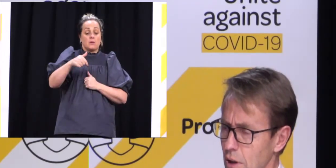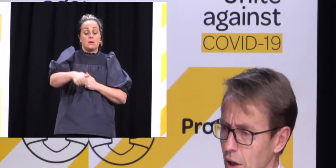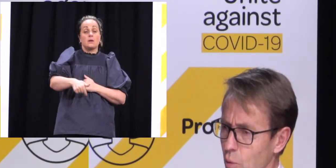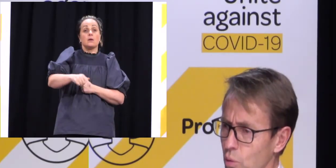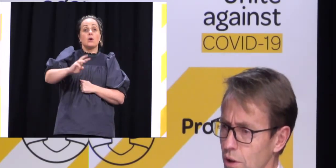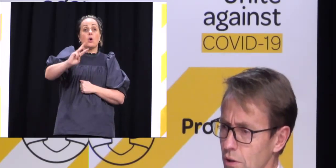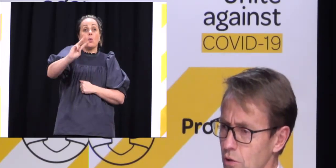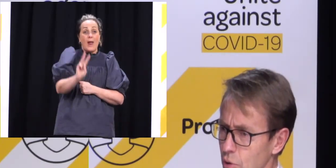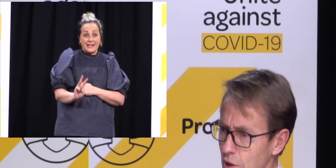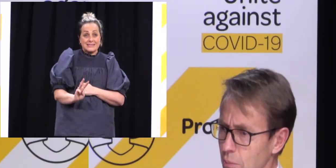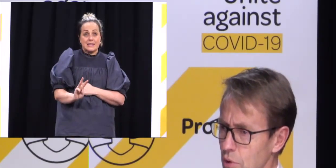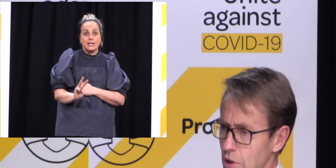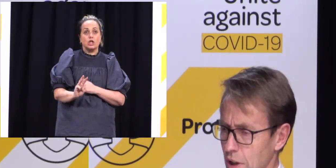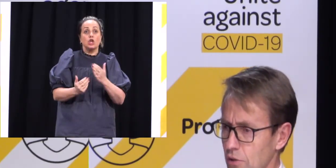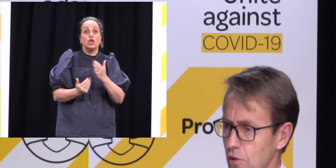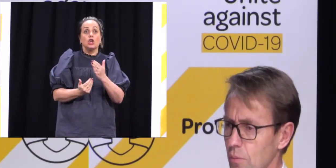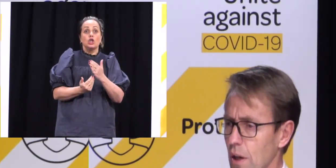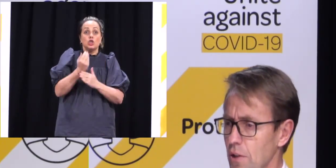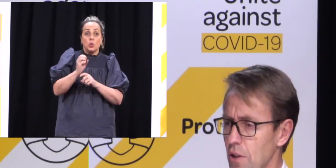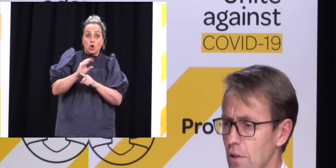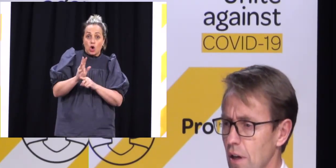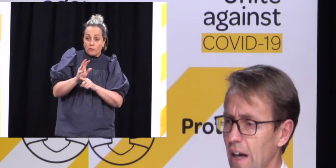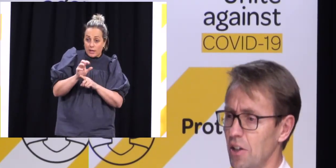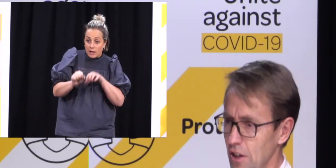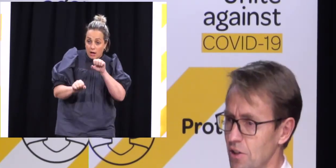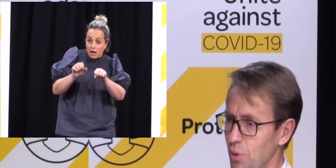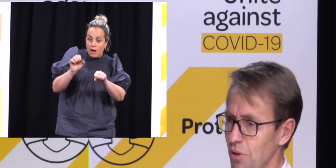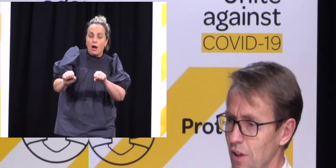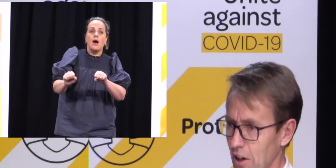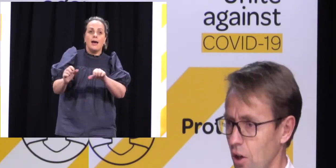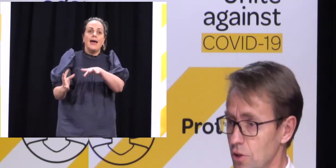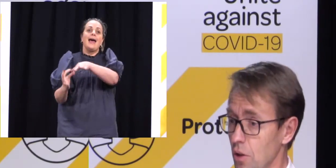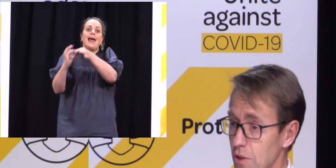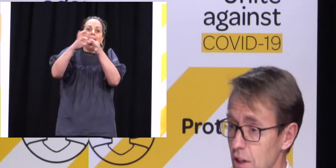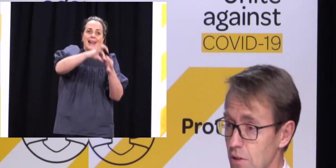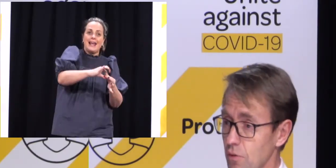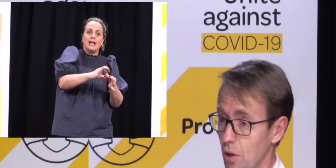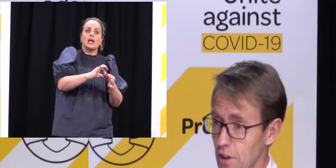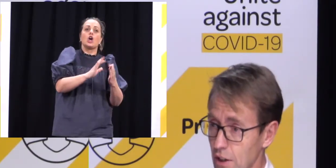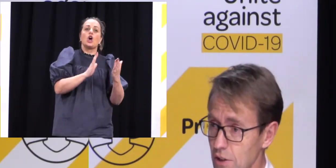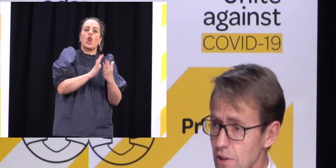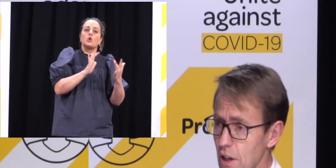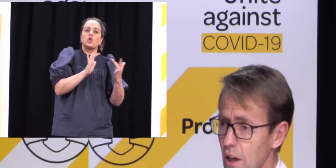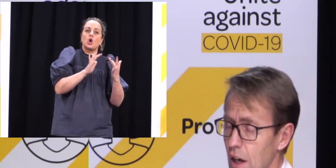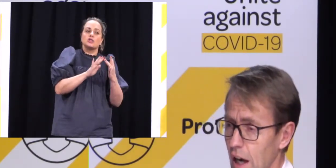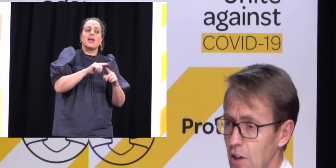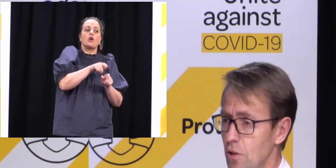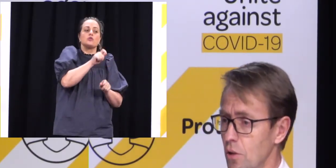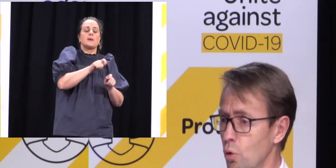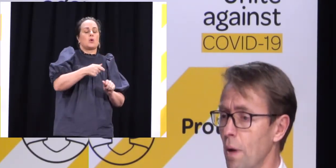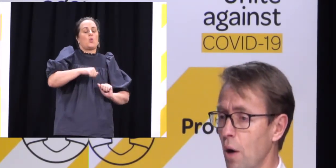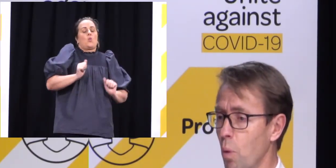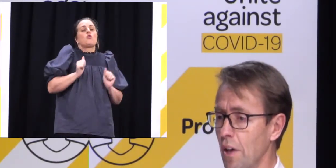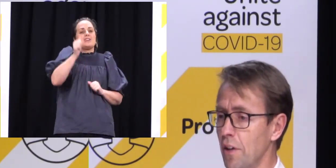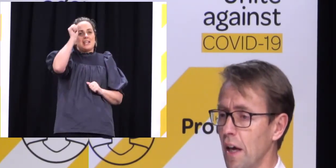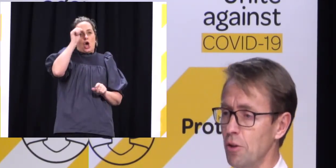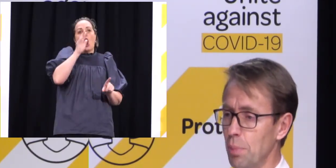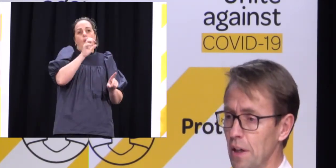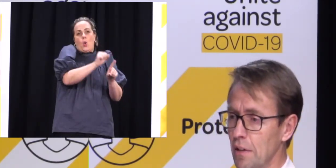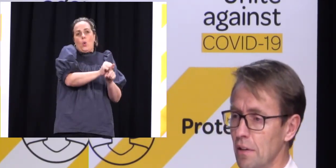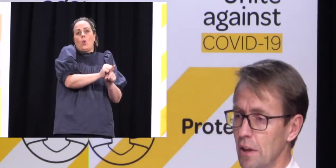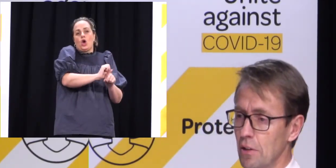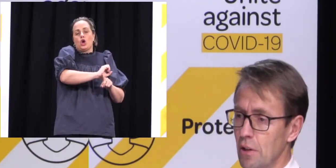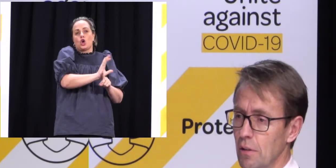Wellington, all the newly emergent cases in Wellington are connected with and are close contacts of known cases, and all bar one